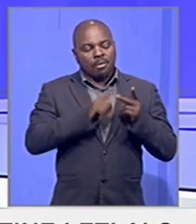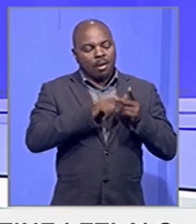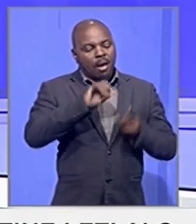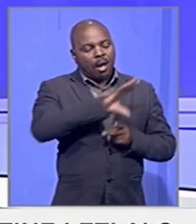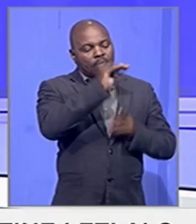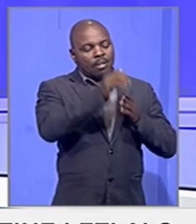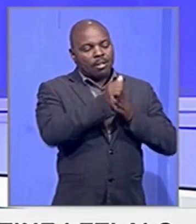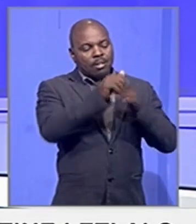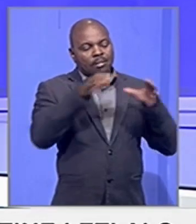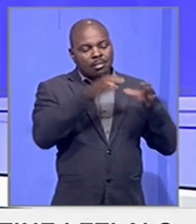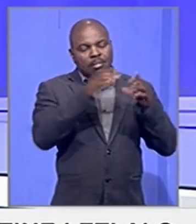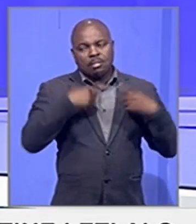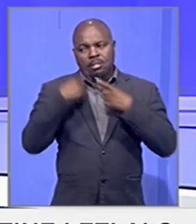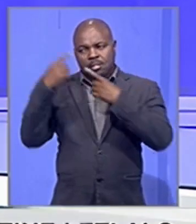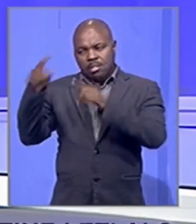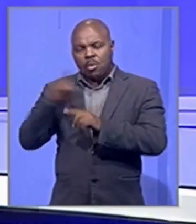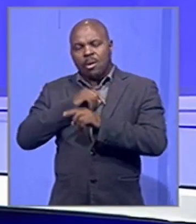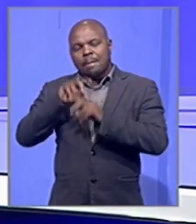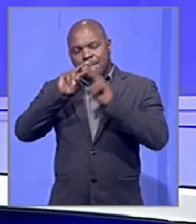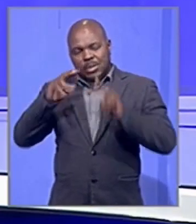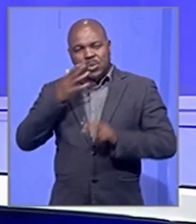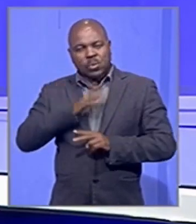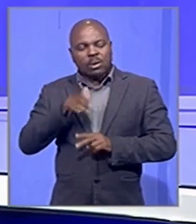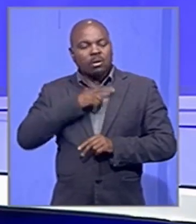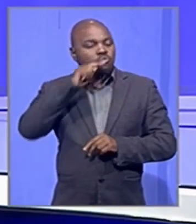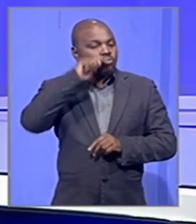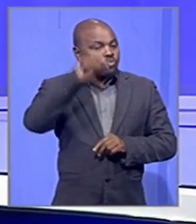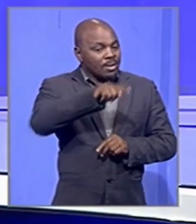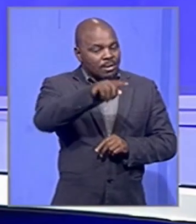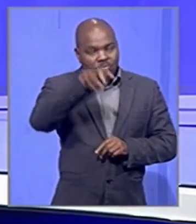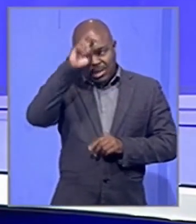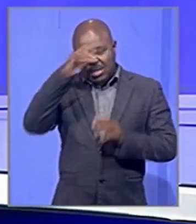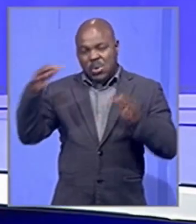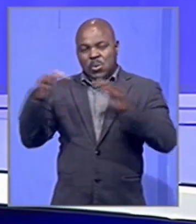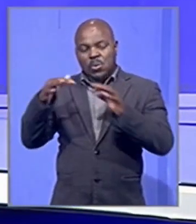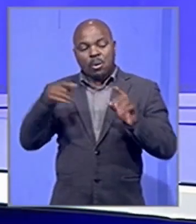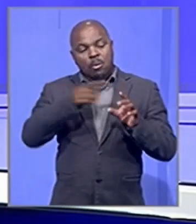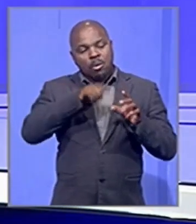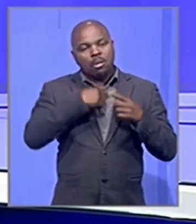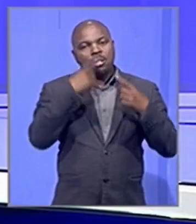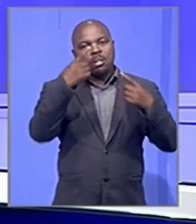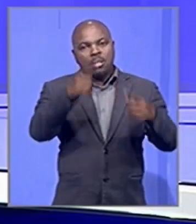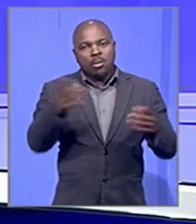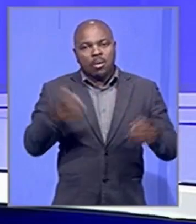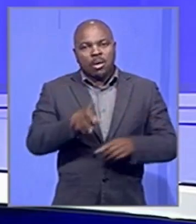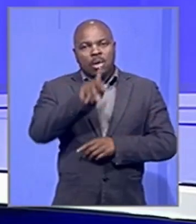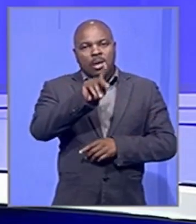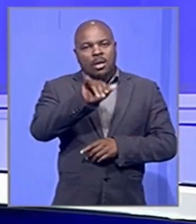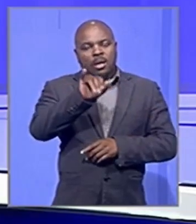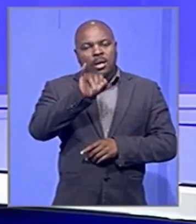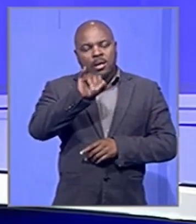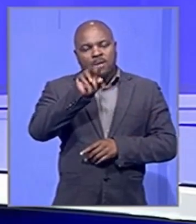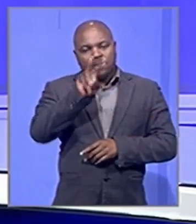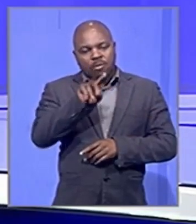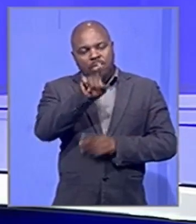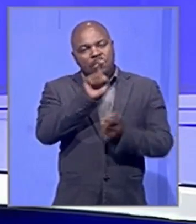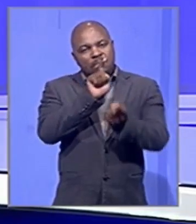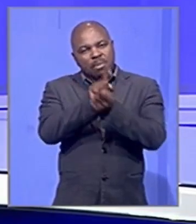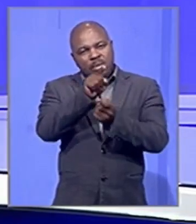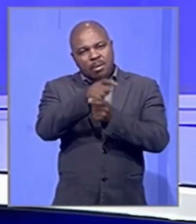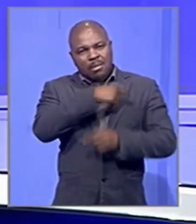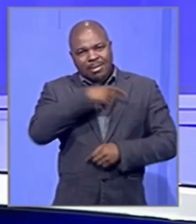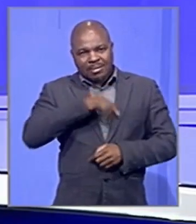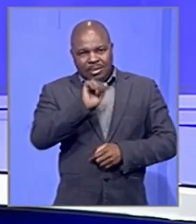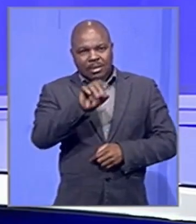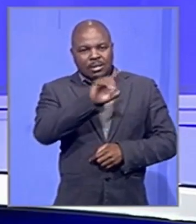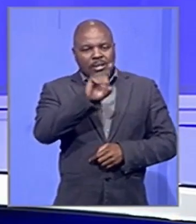mo letsholong la go lere kagiso gareng ga Ukraine le Russia ba ne ba etetse Kiev go kopana le moporesidente wa Ukraine Volodymyr